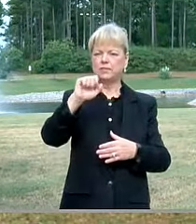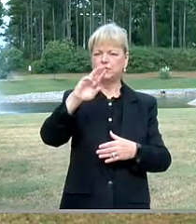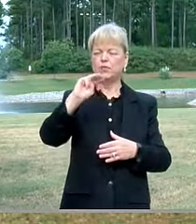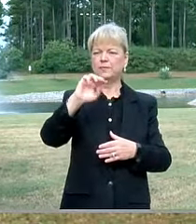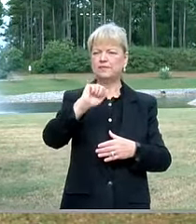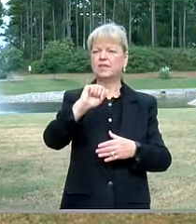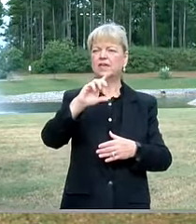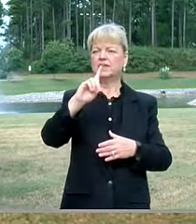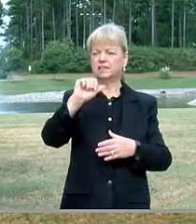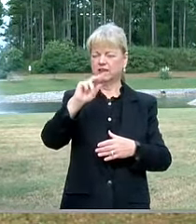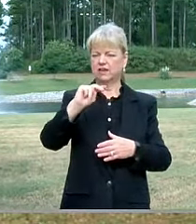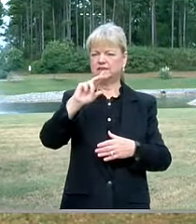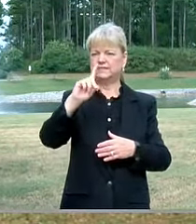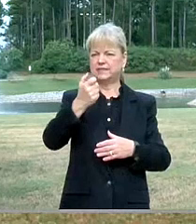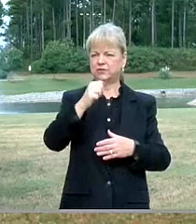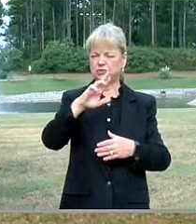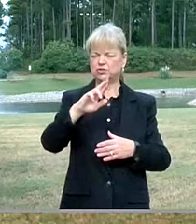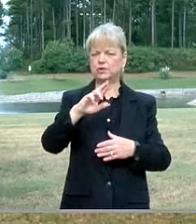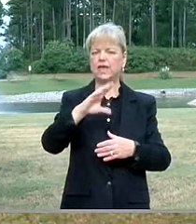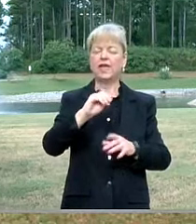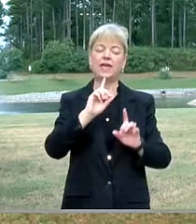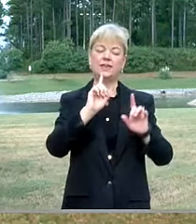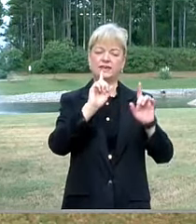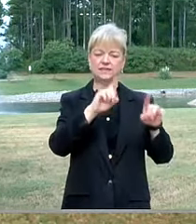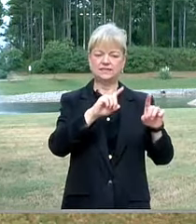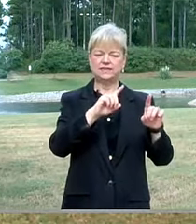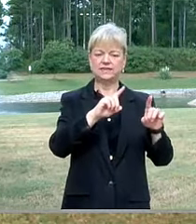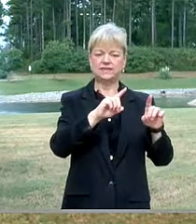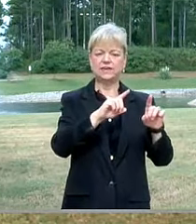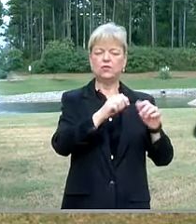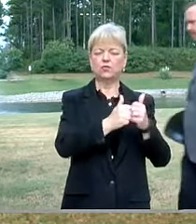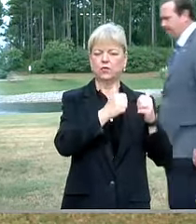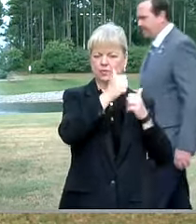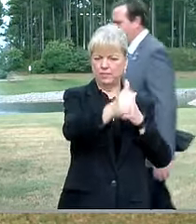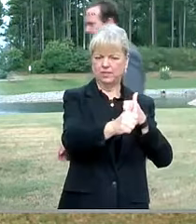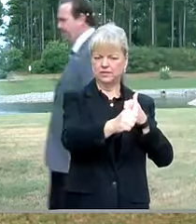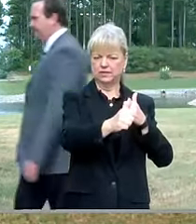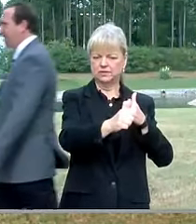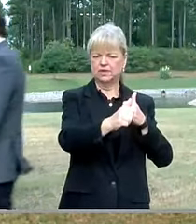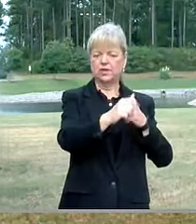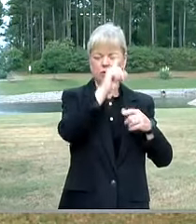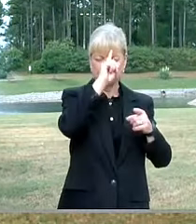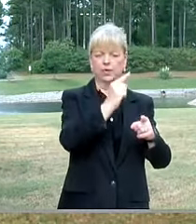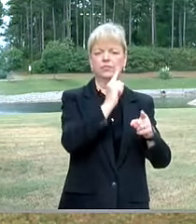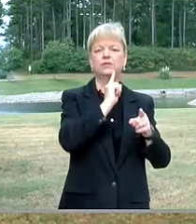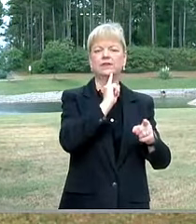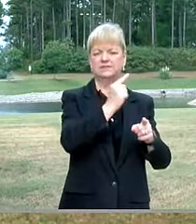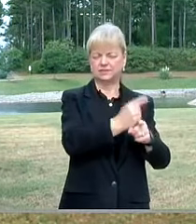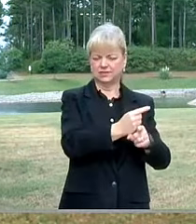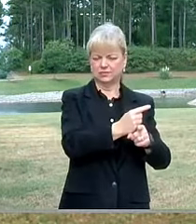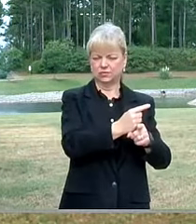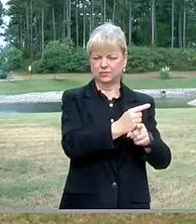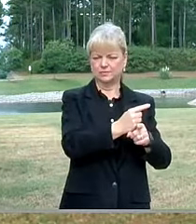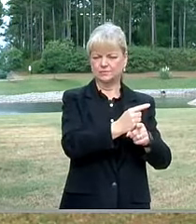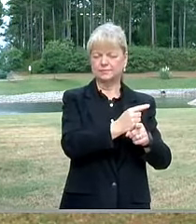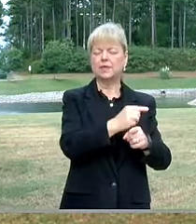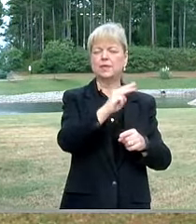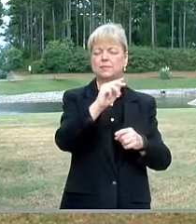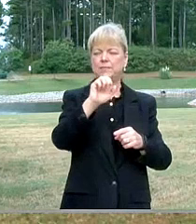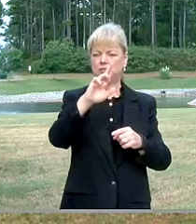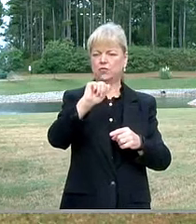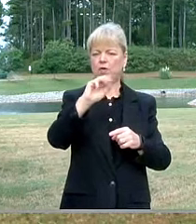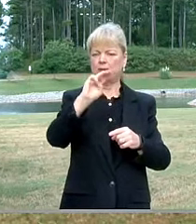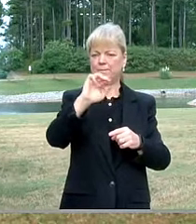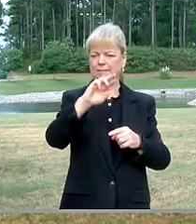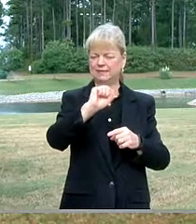Derringer, and attending virtually, their daughter Anna, and brother and sister-in-law, Mr. and Mrs. Brian Pepper.